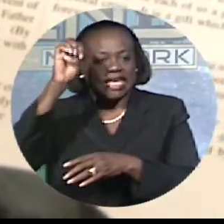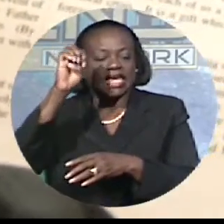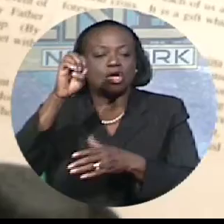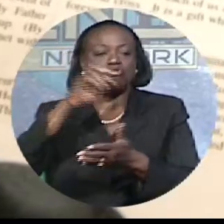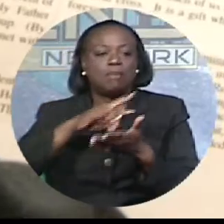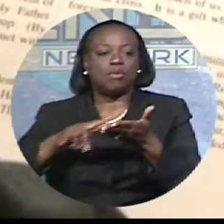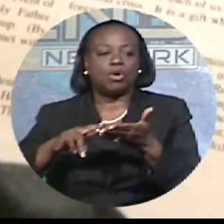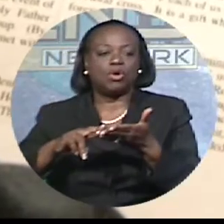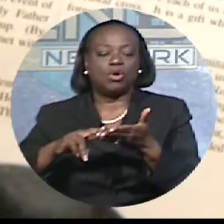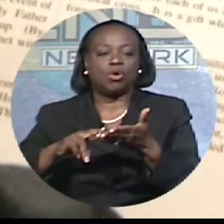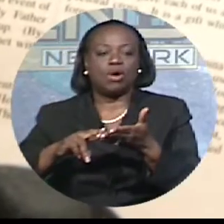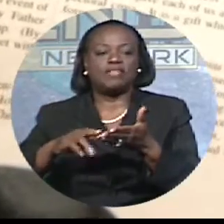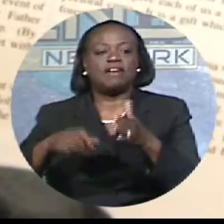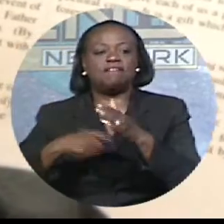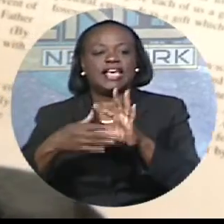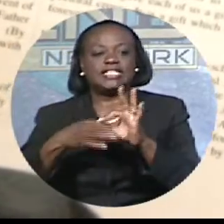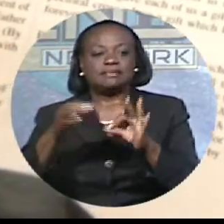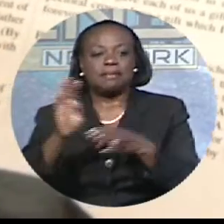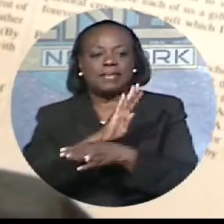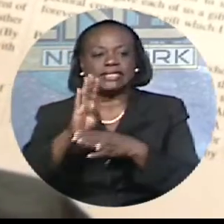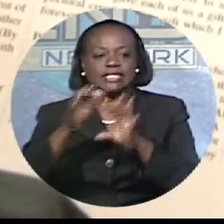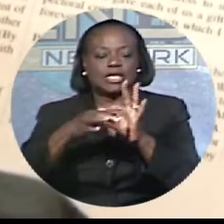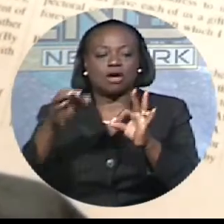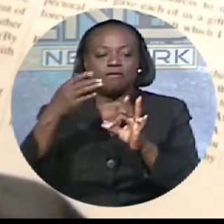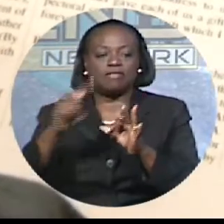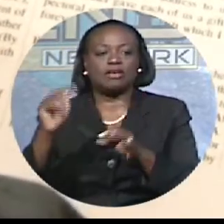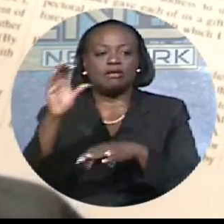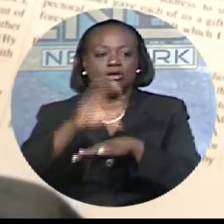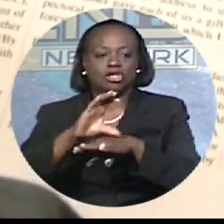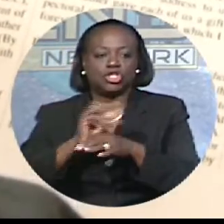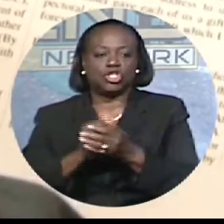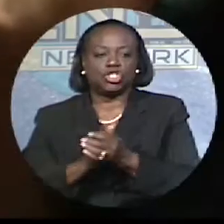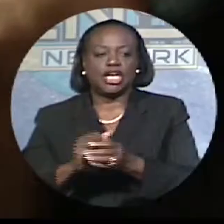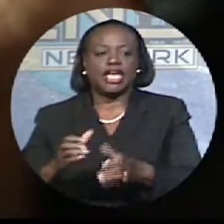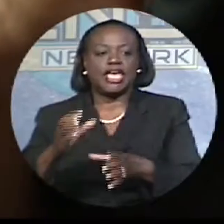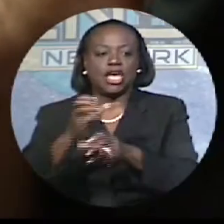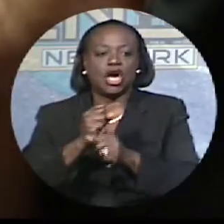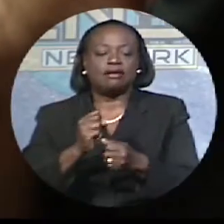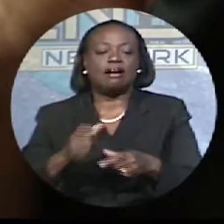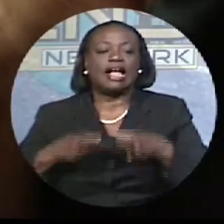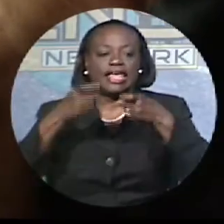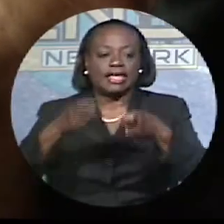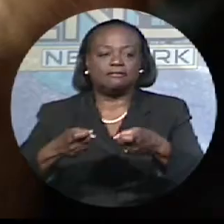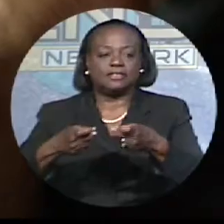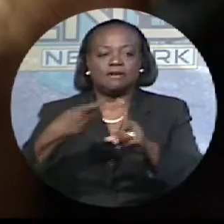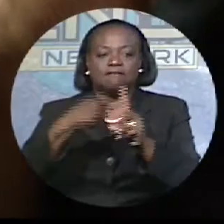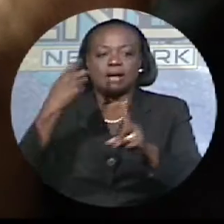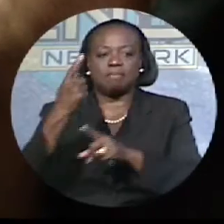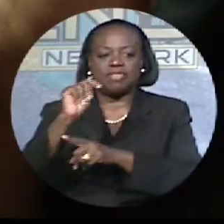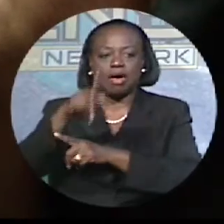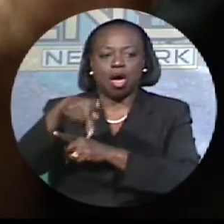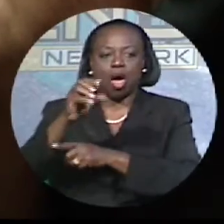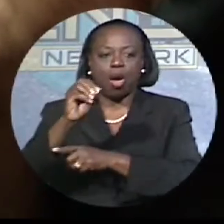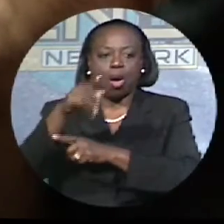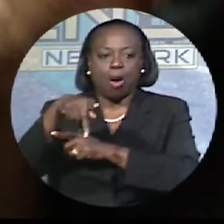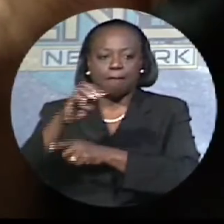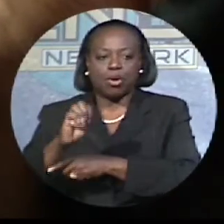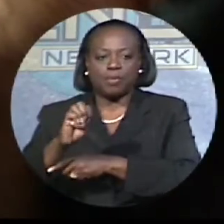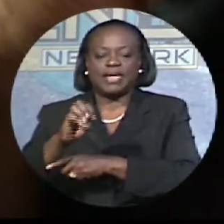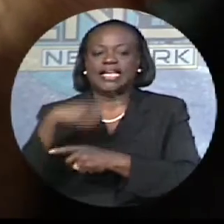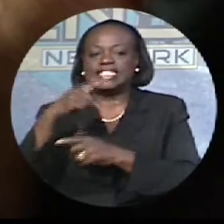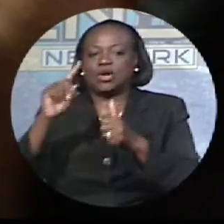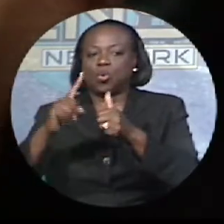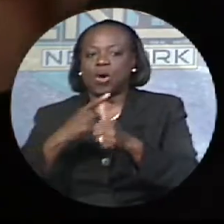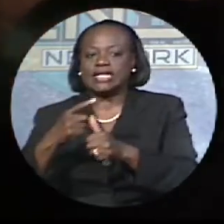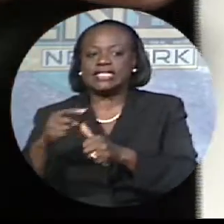diocese. Archbishop Pinder wore a pectoral cross, a gift from Pope Benedict. He explains that once the pope leaves office, the process for his